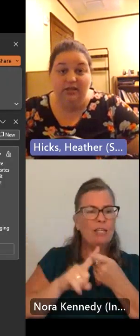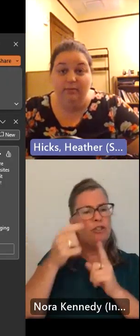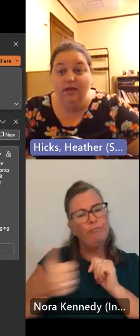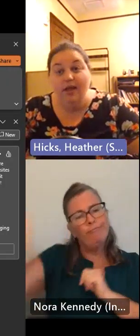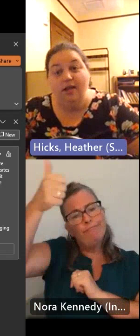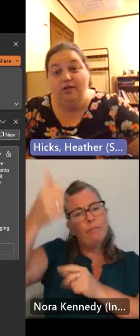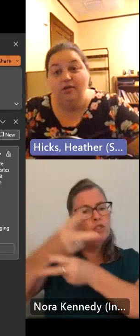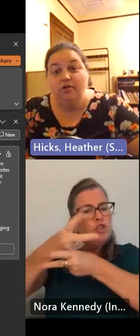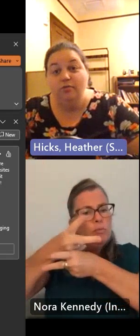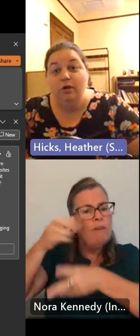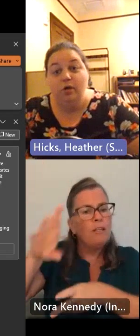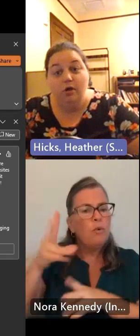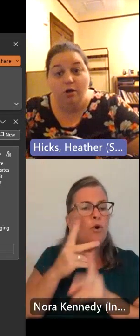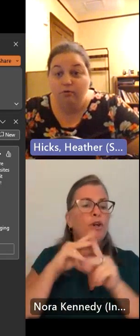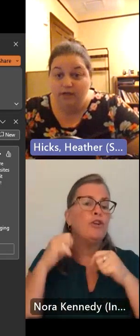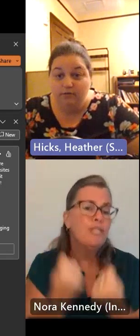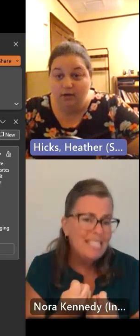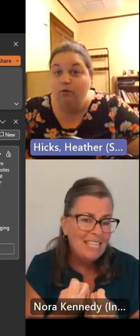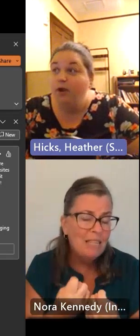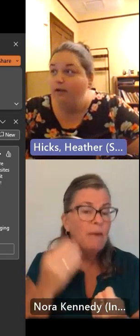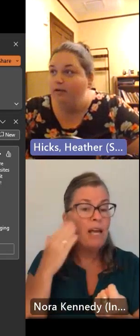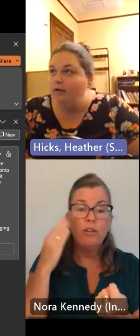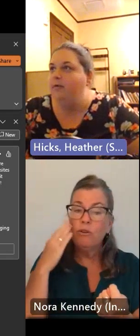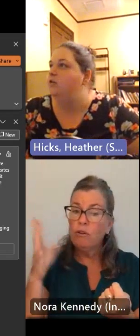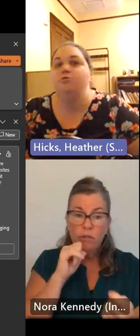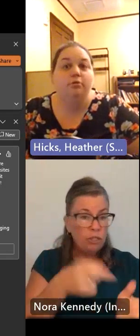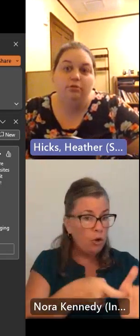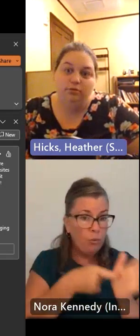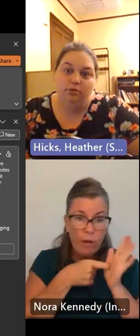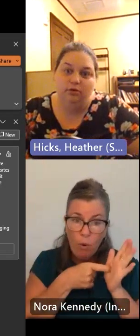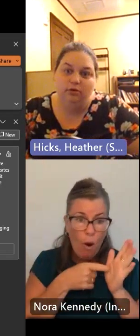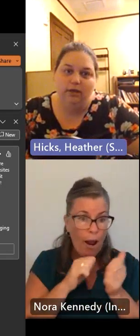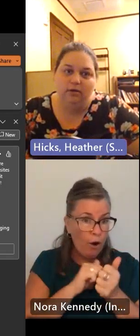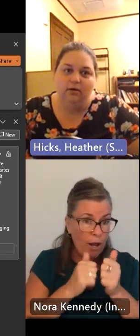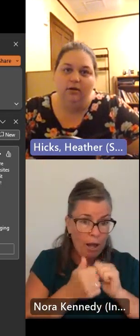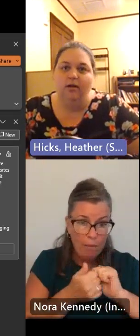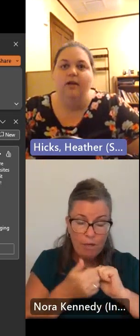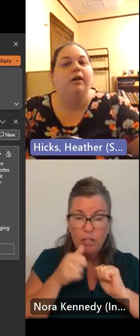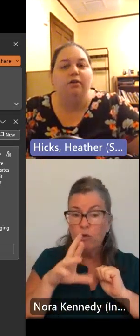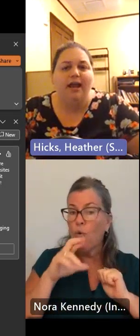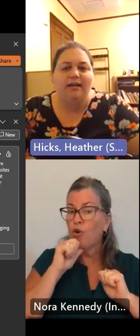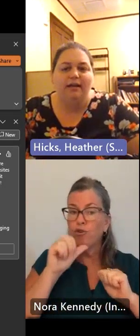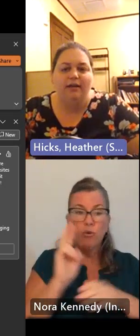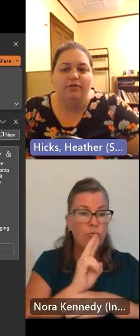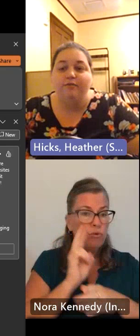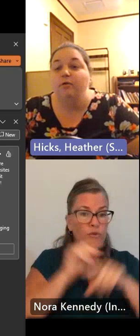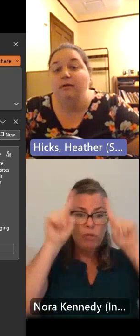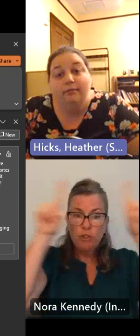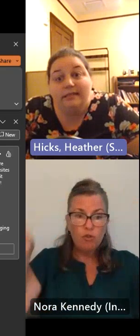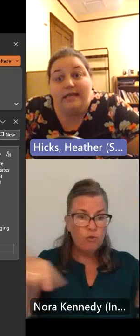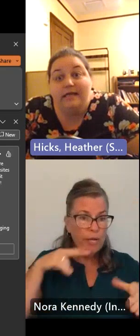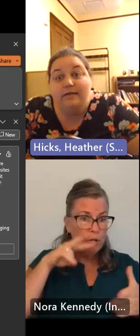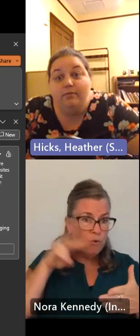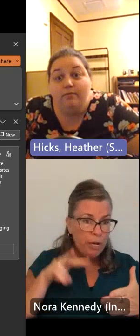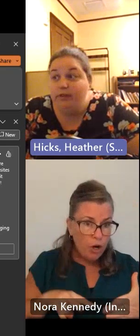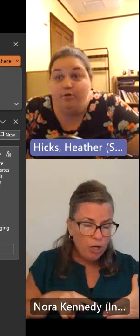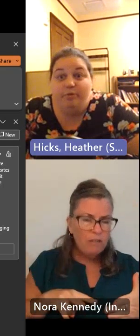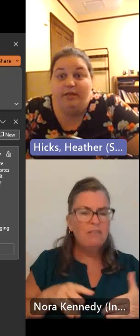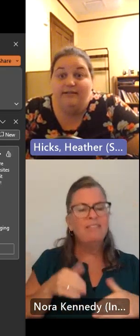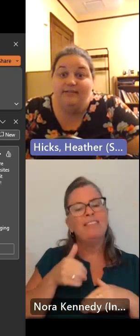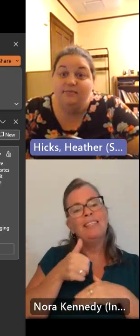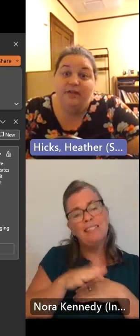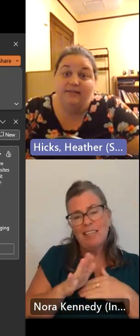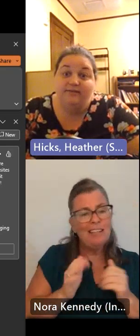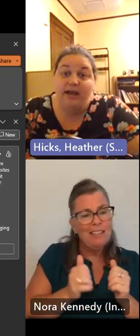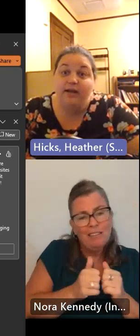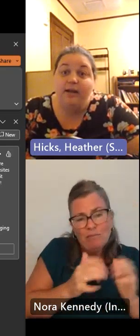your team and you know they do not require accommodations or you don't use a screen reader and you're editing a draft or whatever, send it without